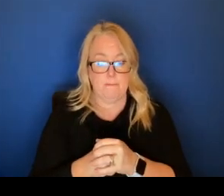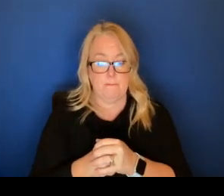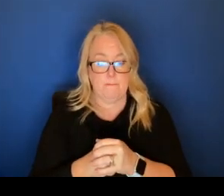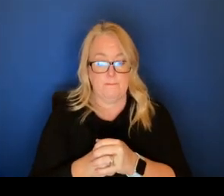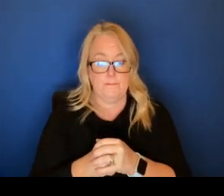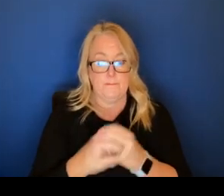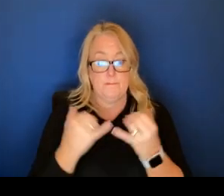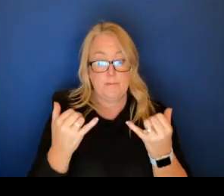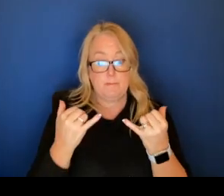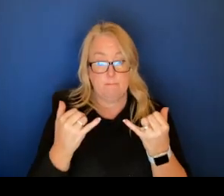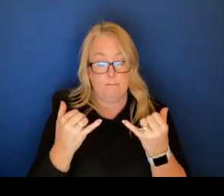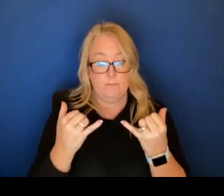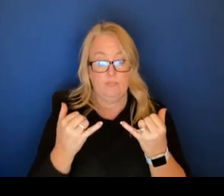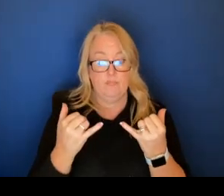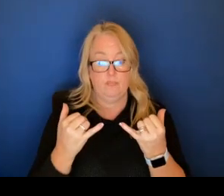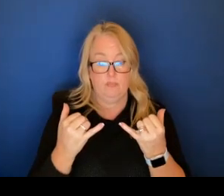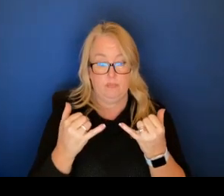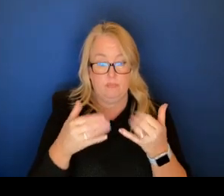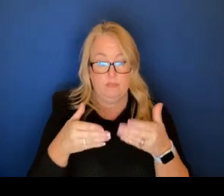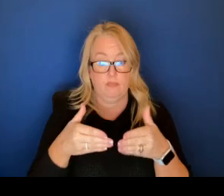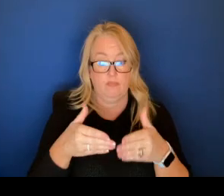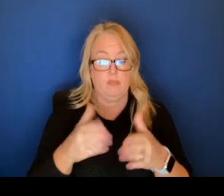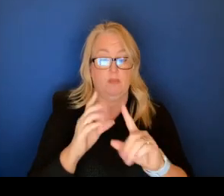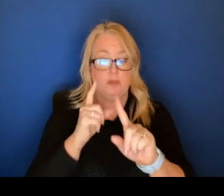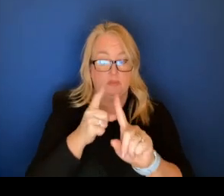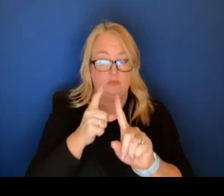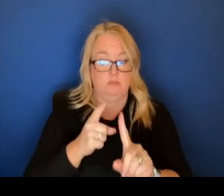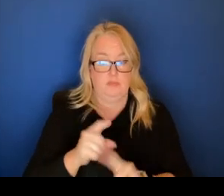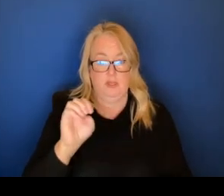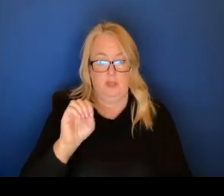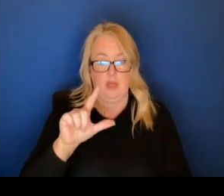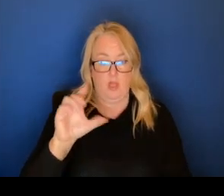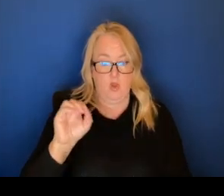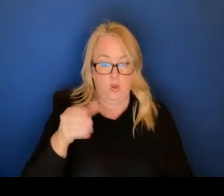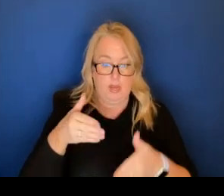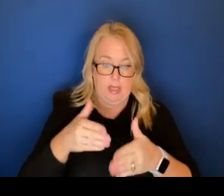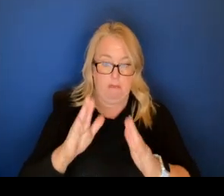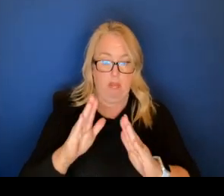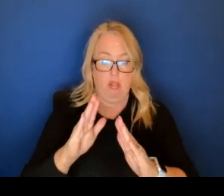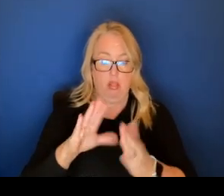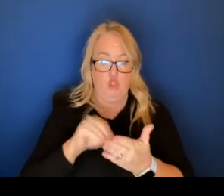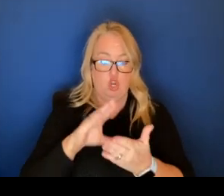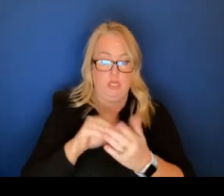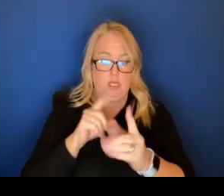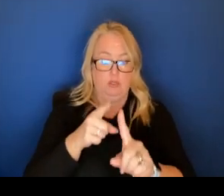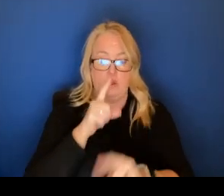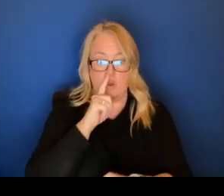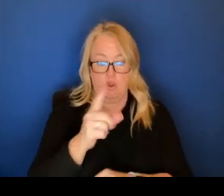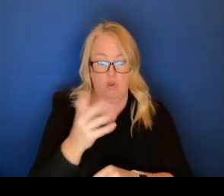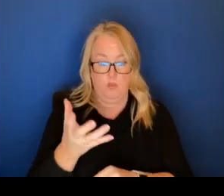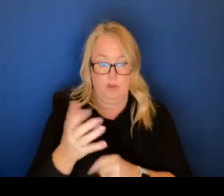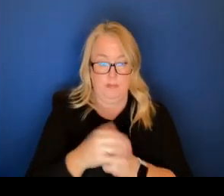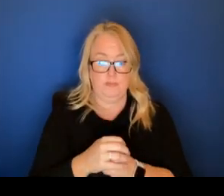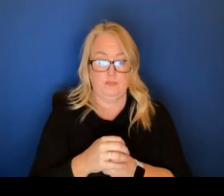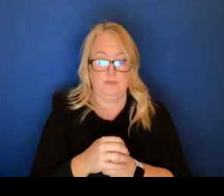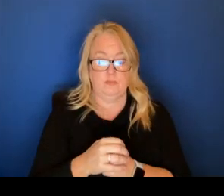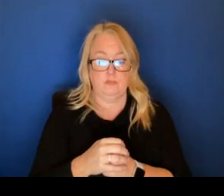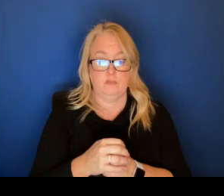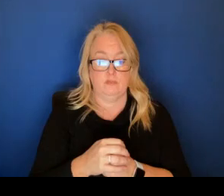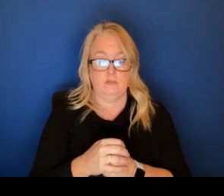Our topics and enabling learning objectives, or ELOs, are as follows. Topic